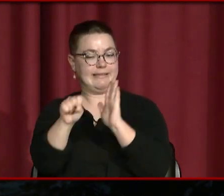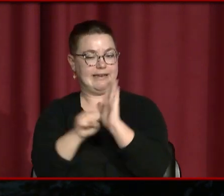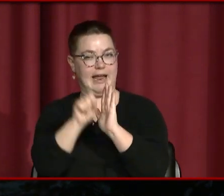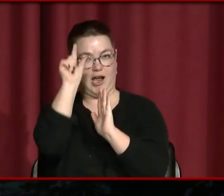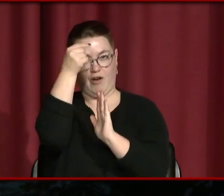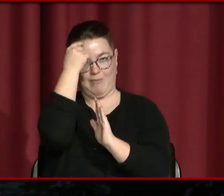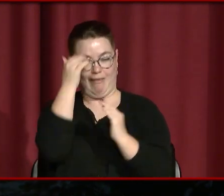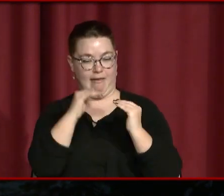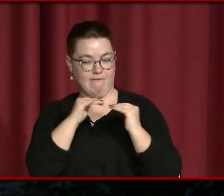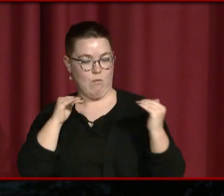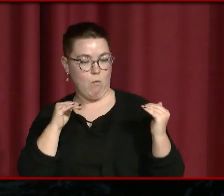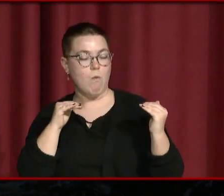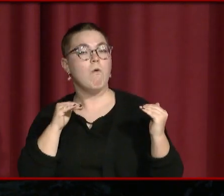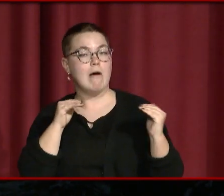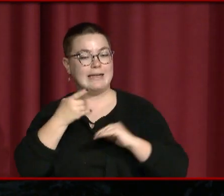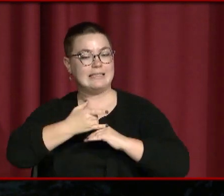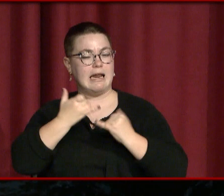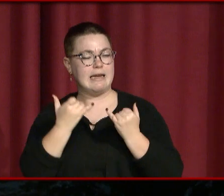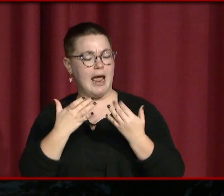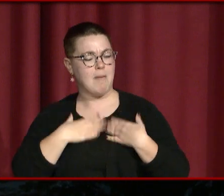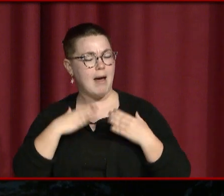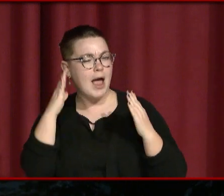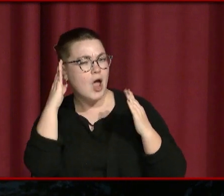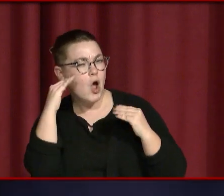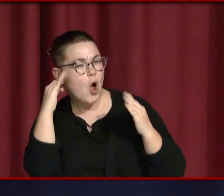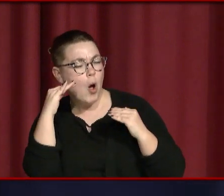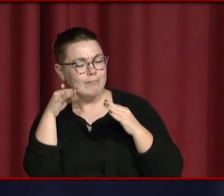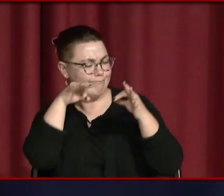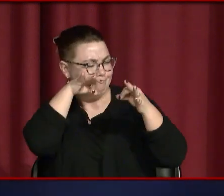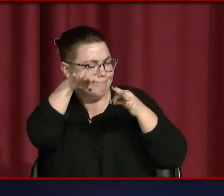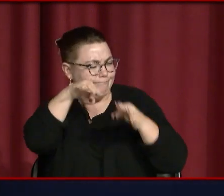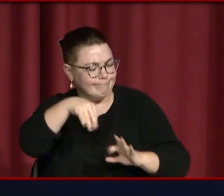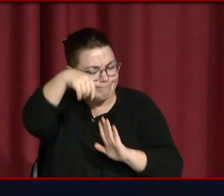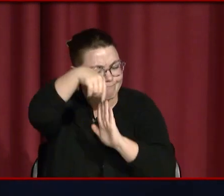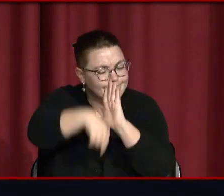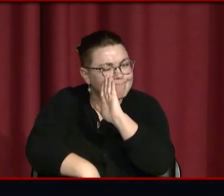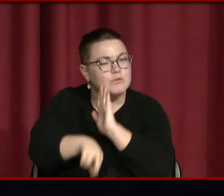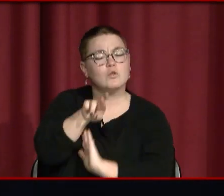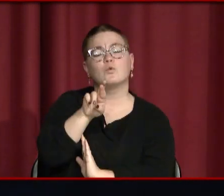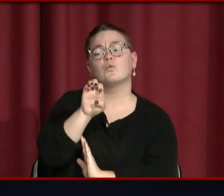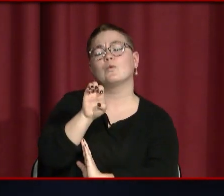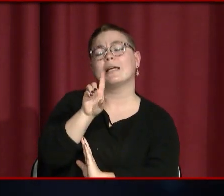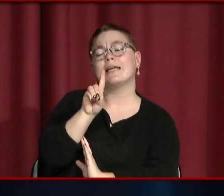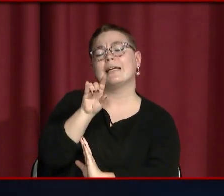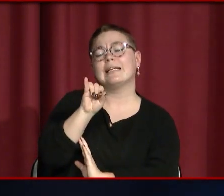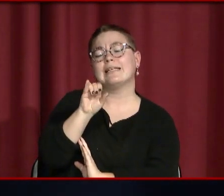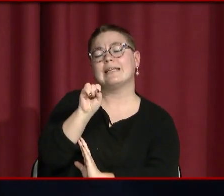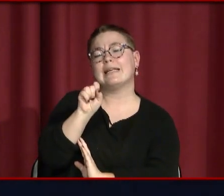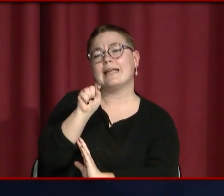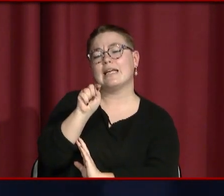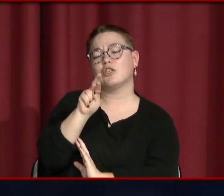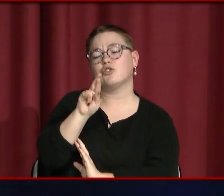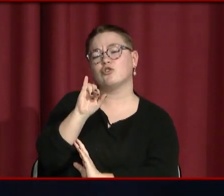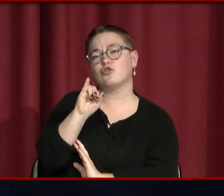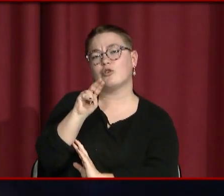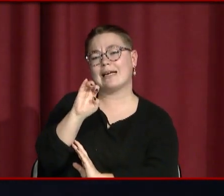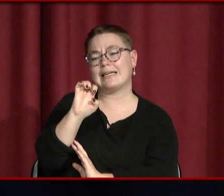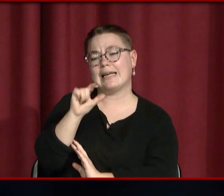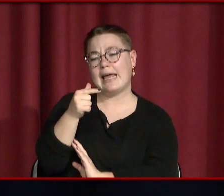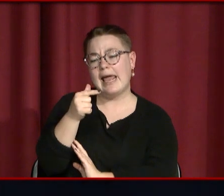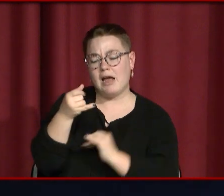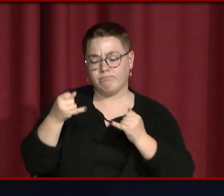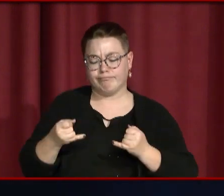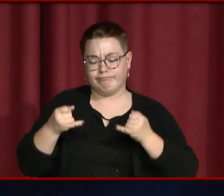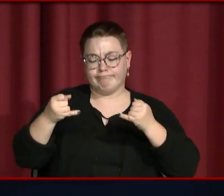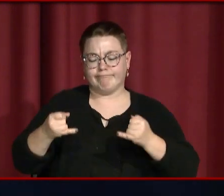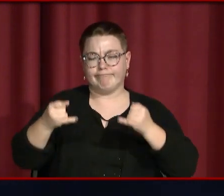can talk about this redistricting business that it seems like we're coming back to time and time and time again. So let's take